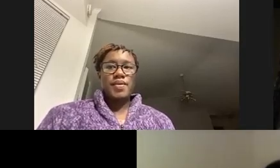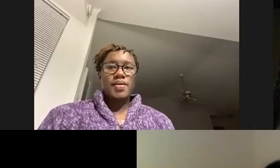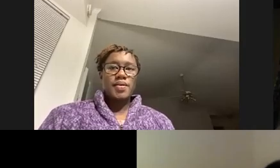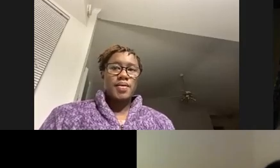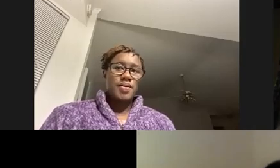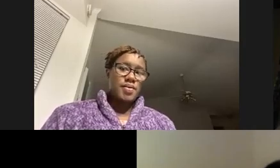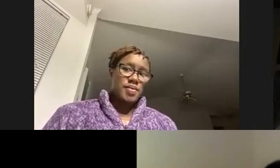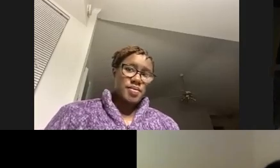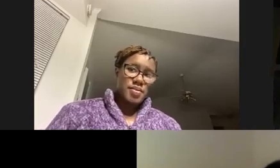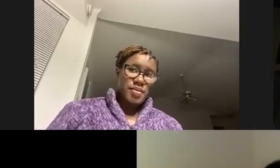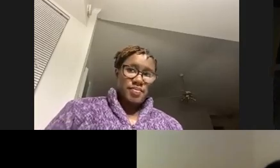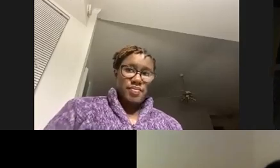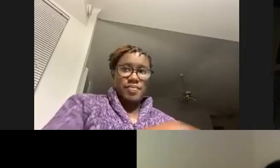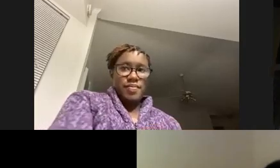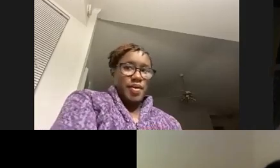Yeah.